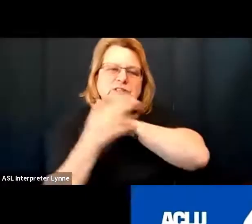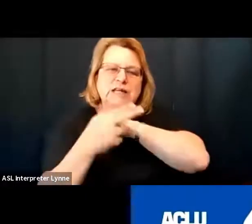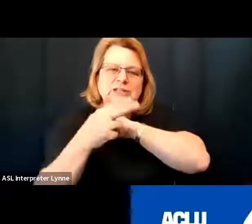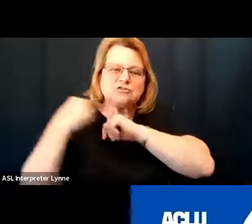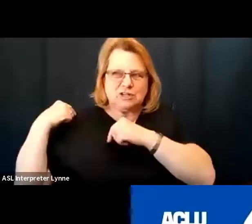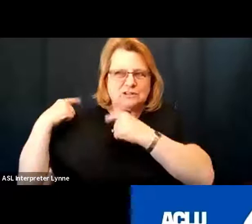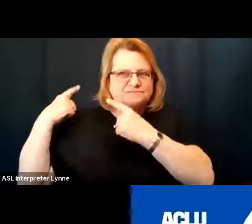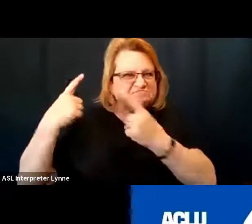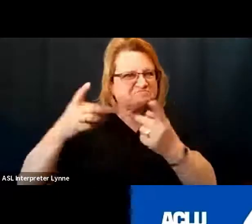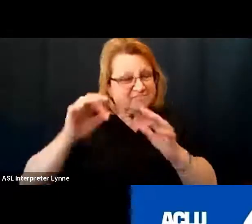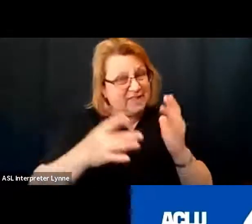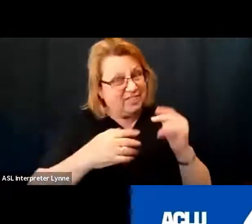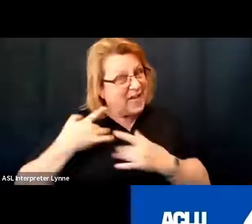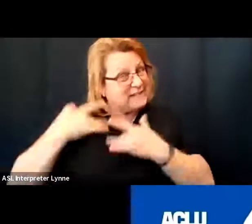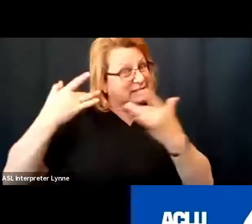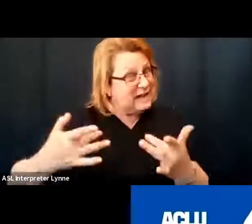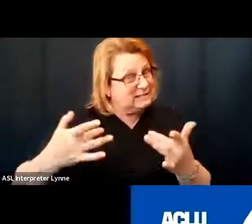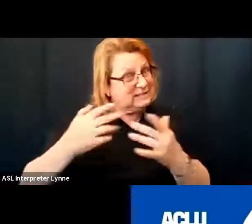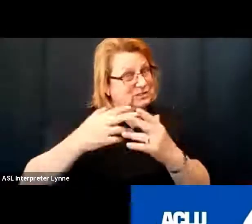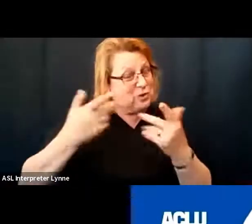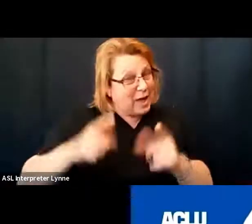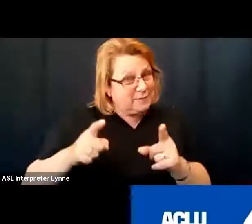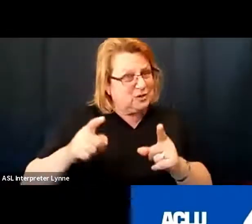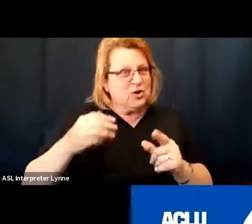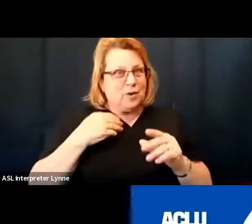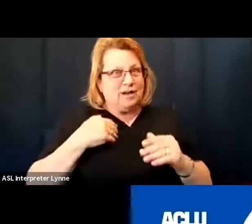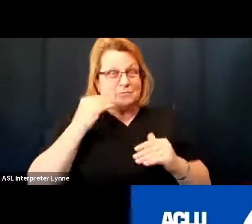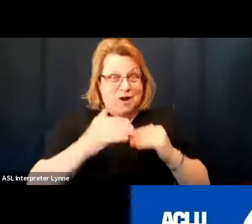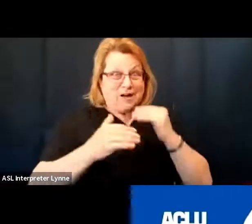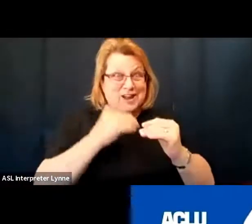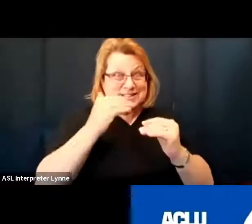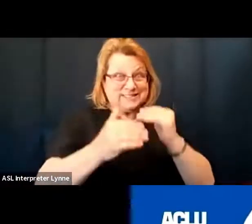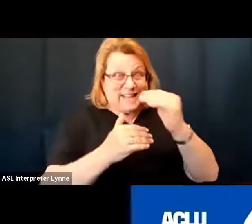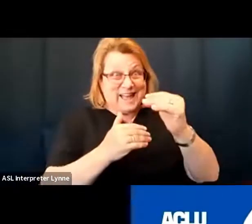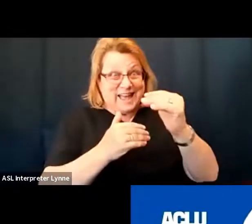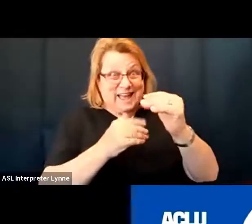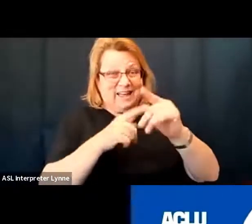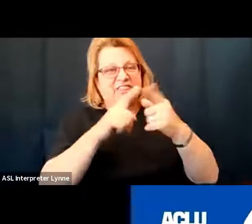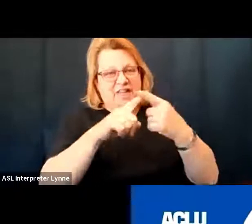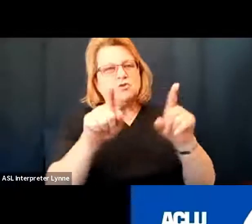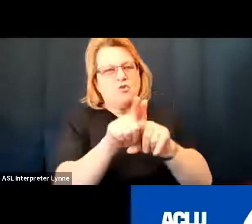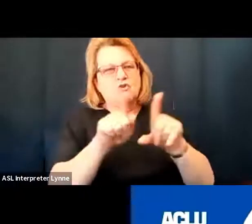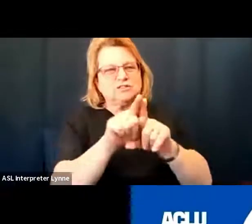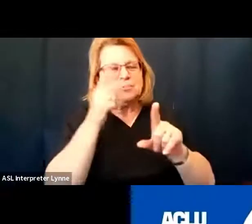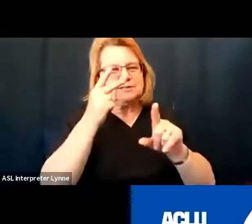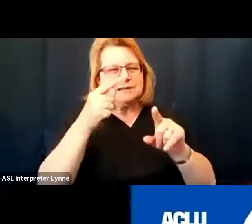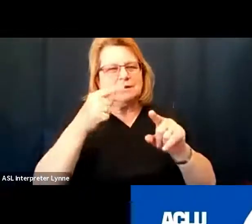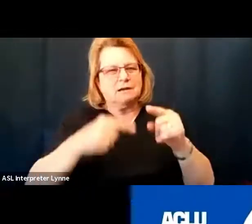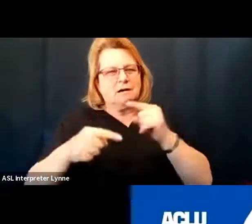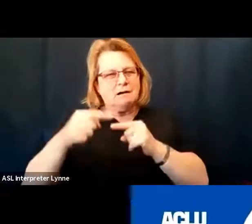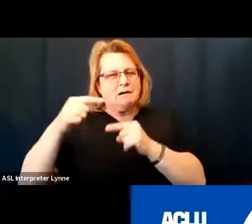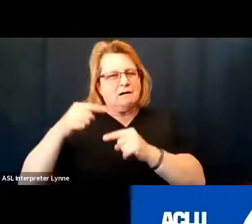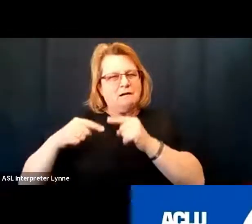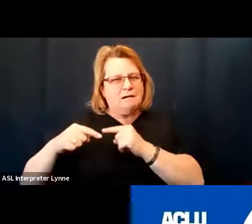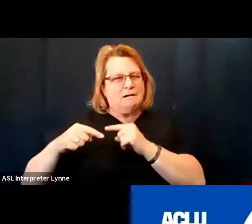tends to happen, right? When you have moments of progress, you do see a step forward, but you also see discrimination continuing to